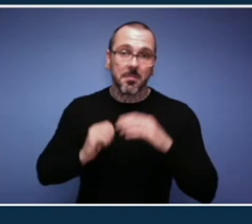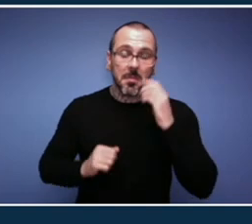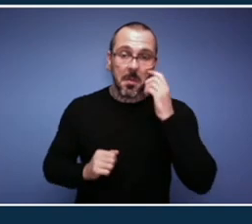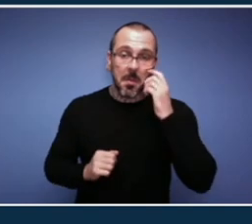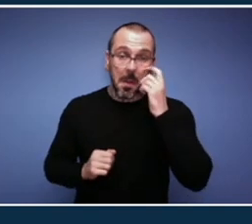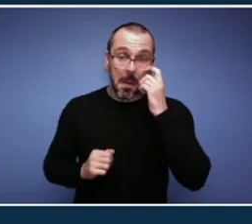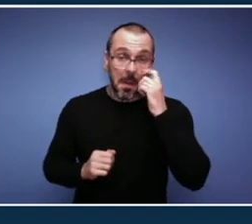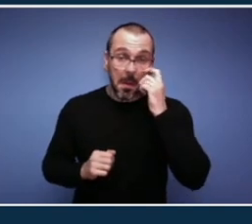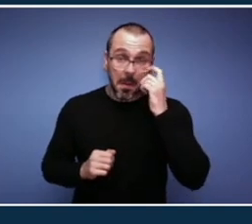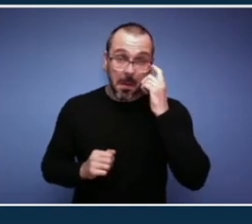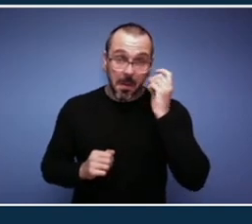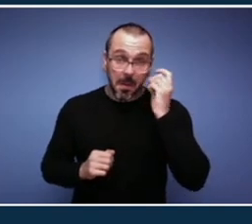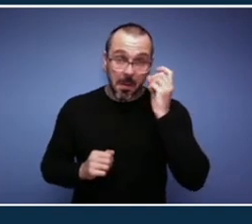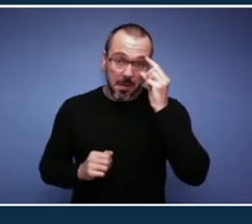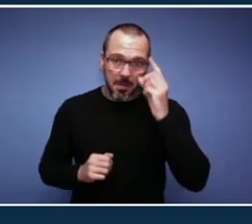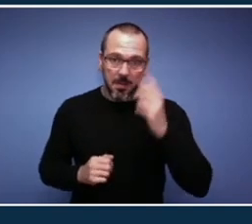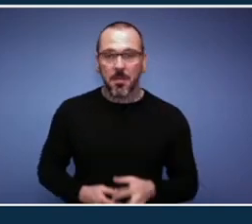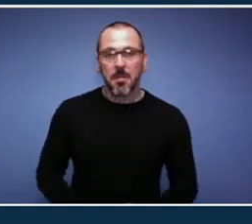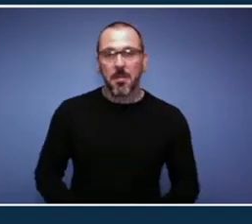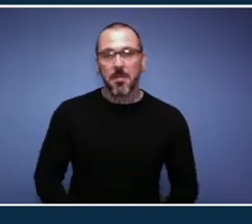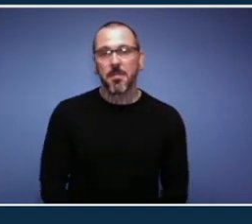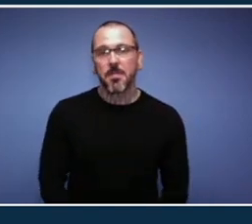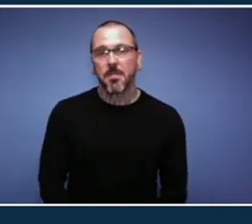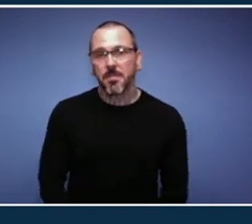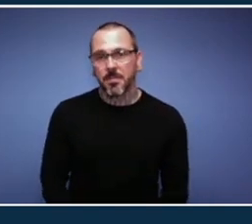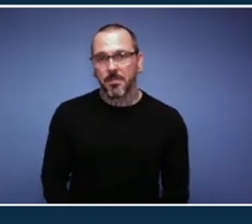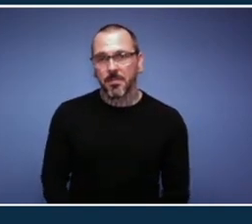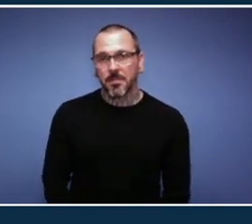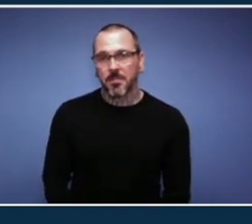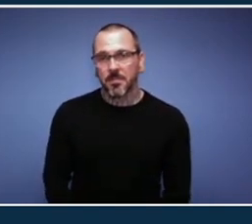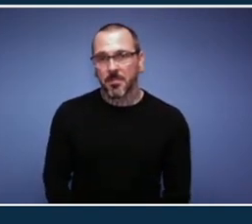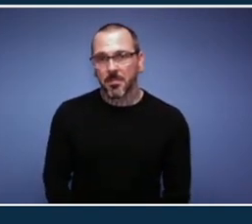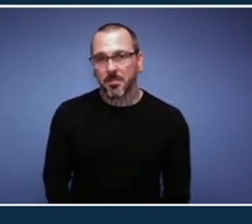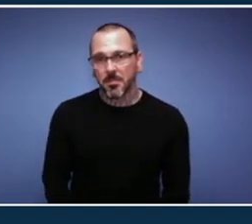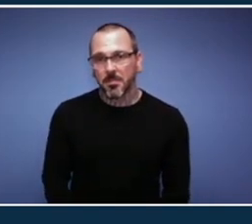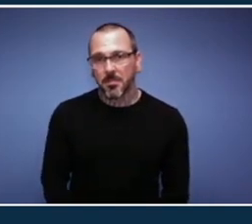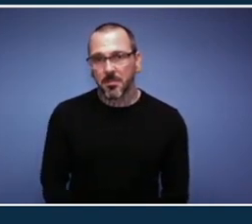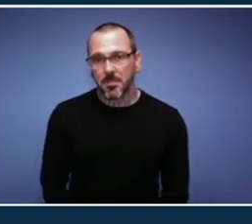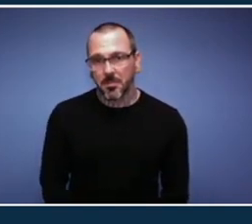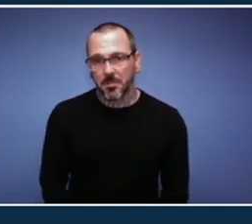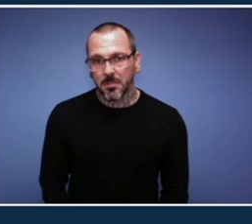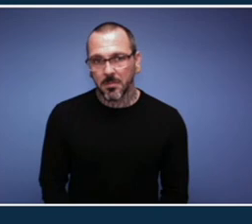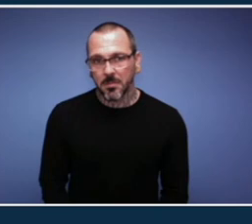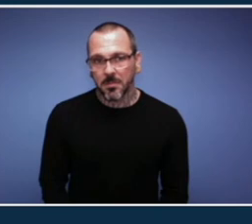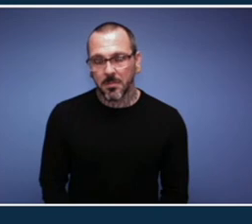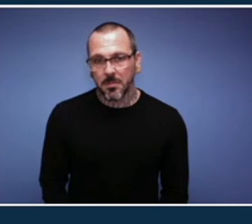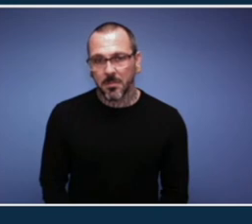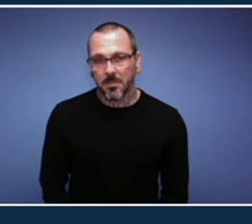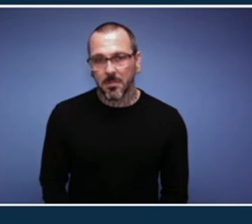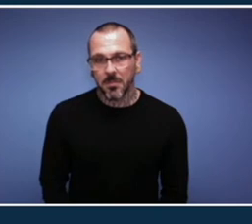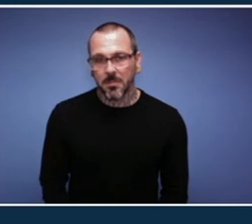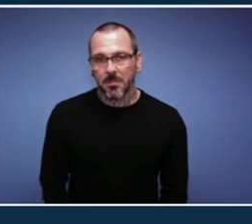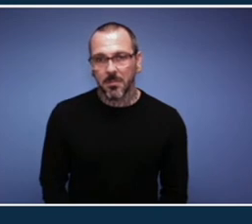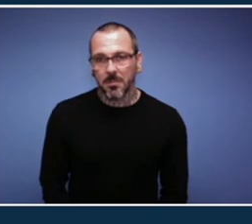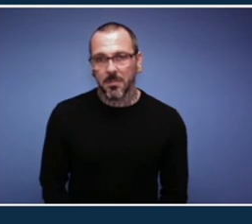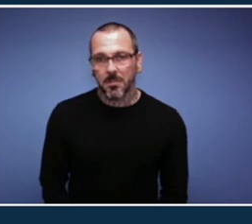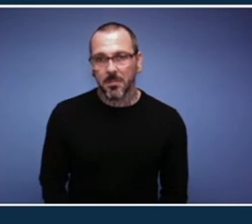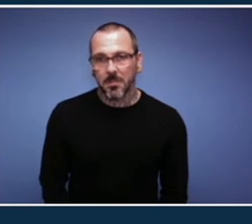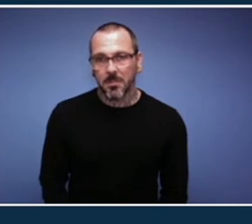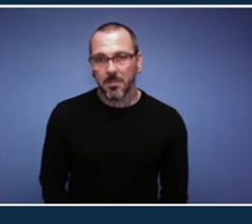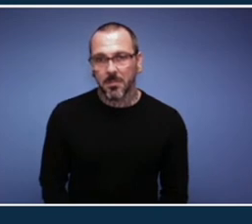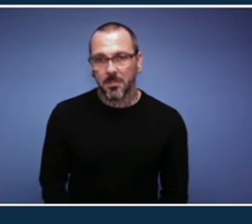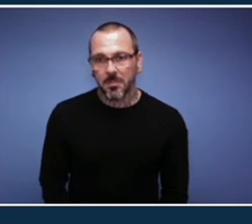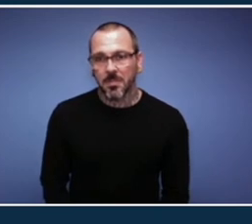moment to remember that's okay that Joe Livingston were no longer with